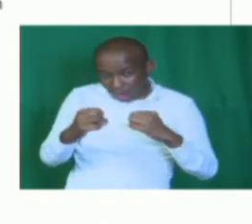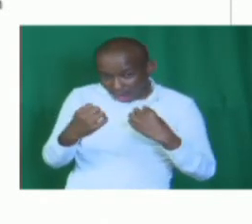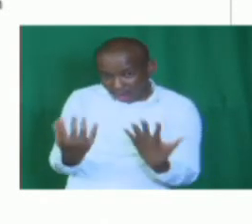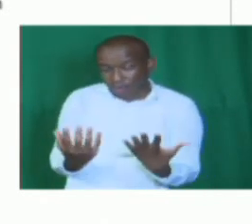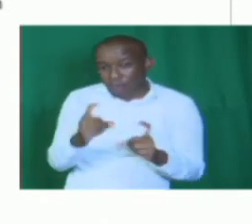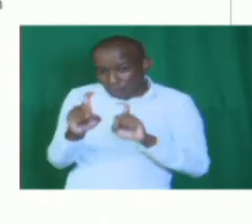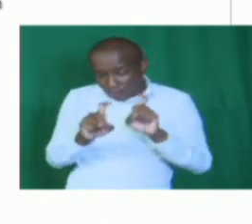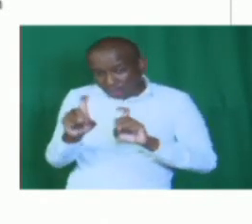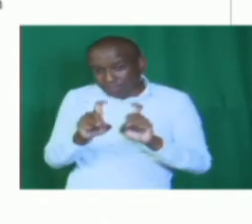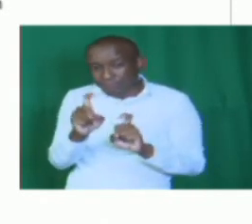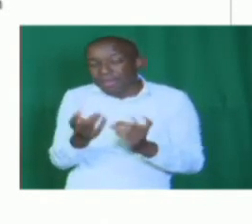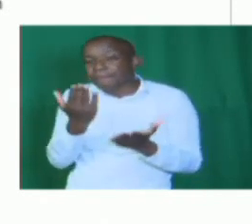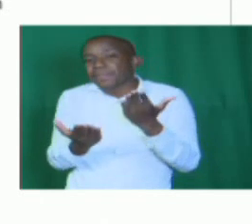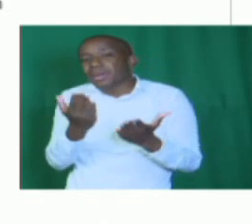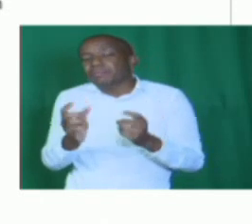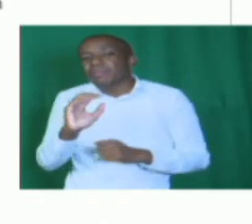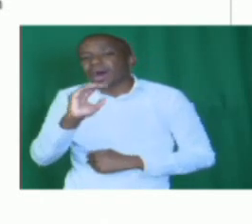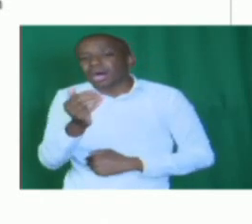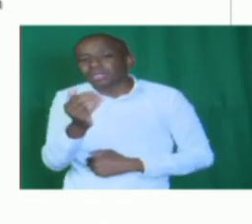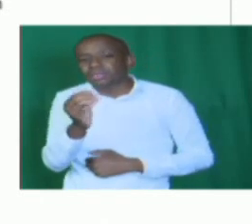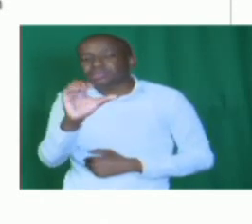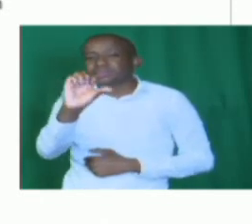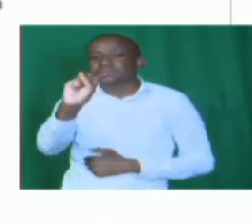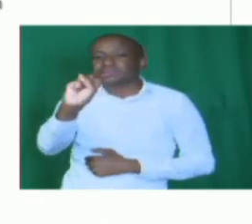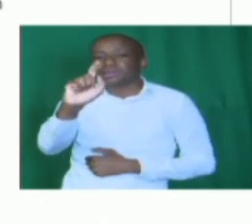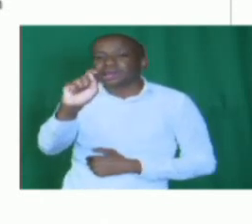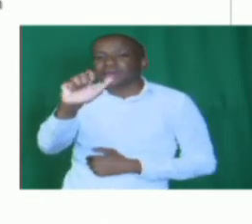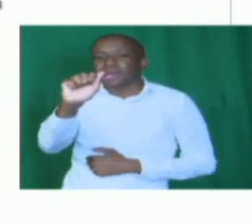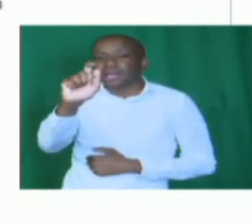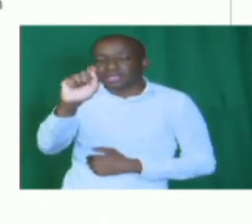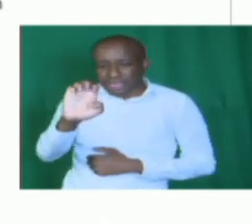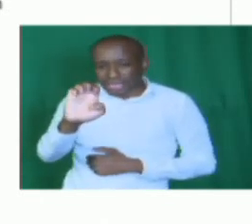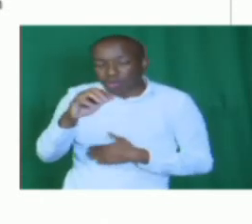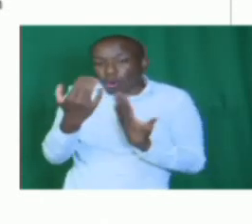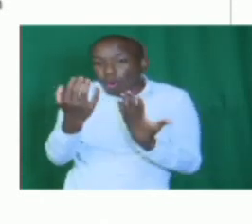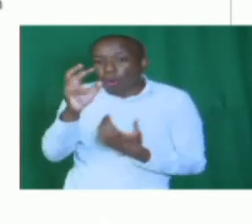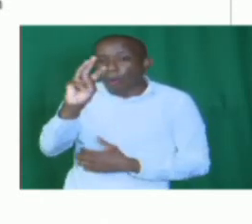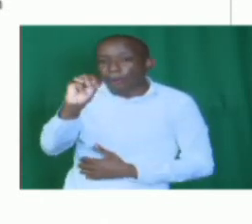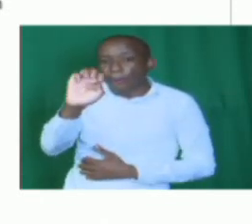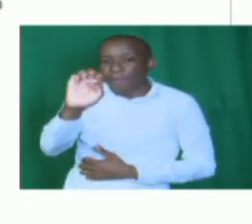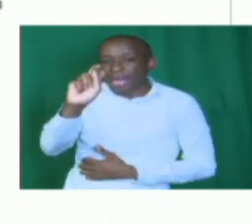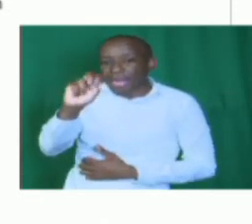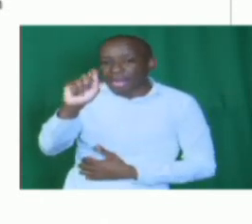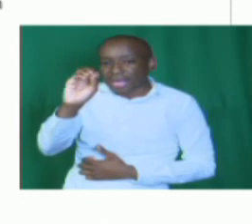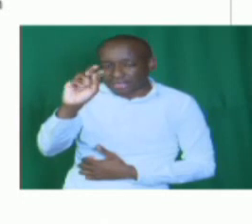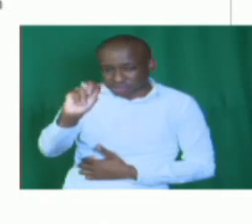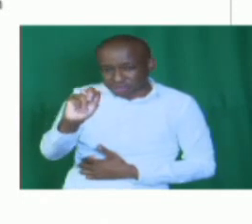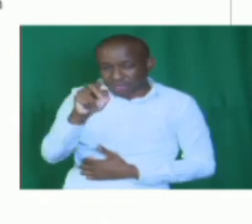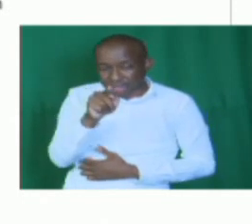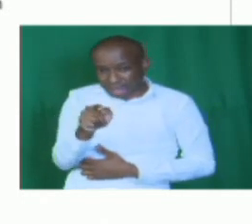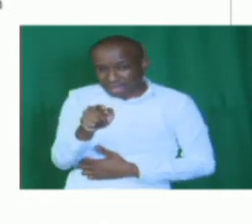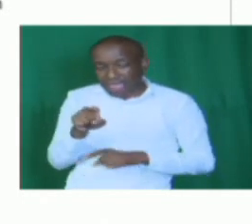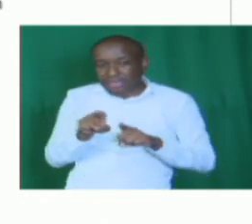question. You might be asked to state, you might be asked to mention. So these are also